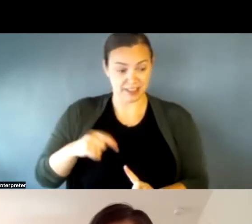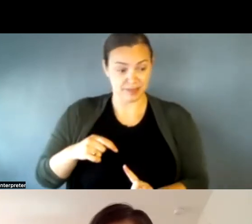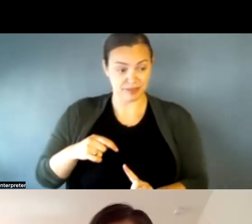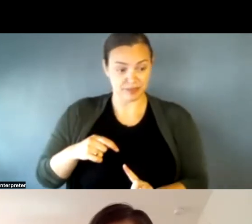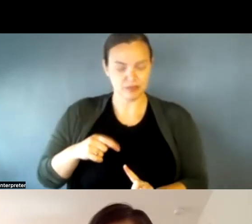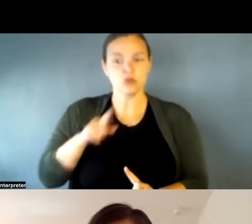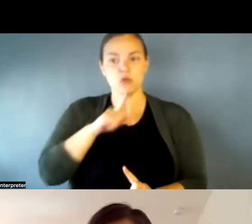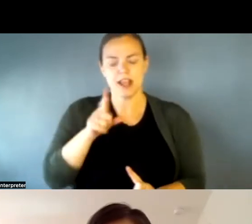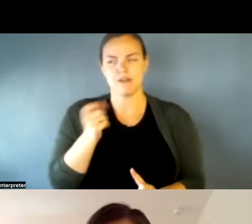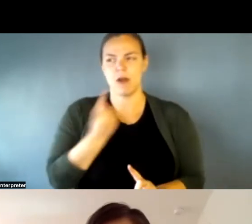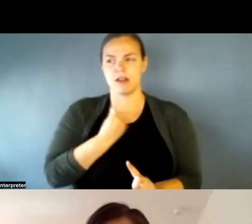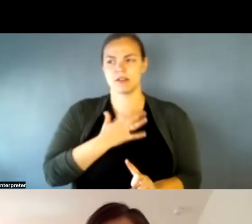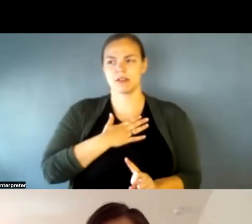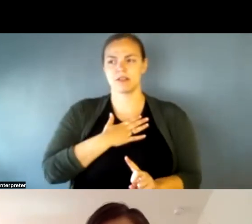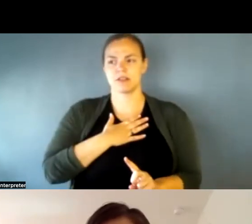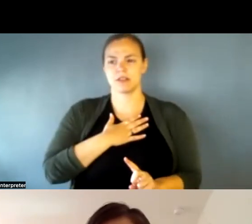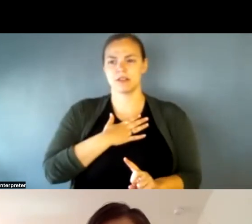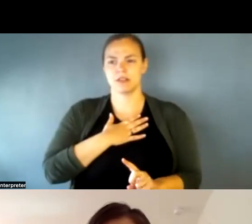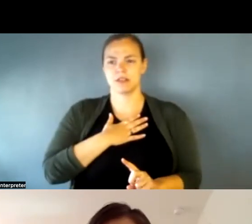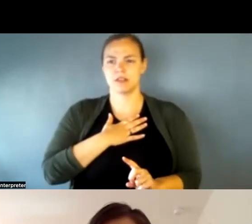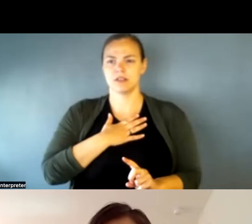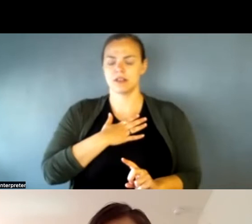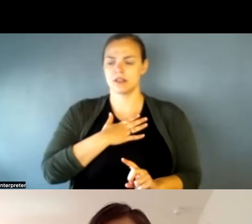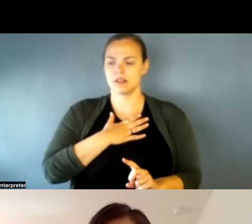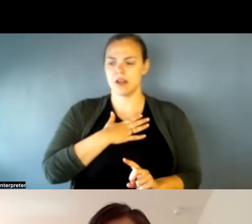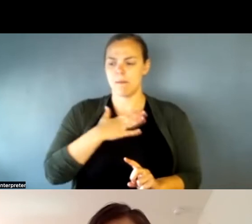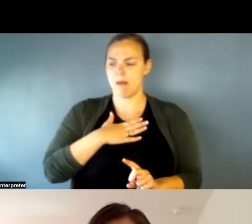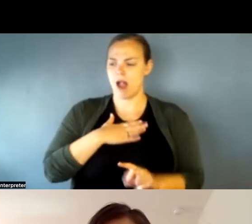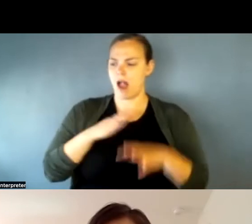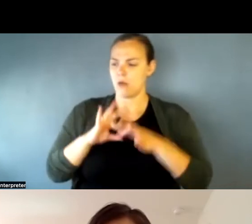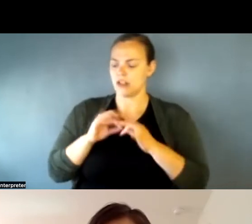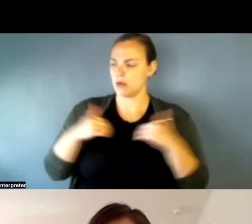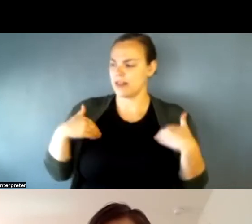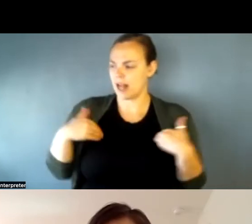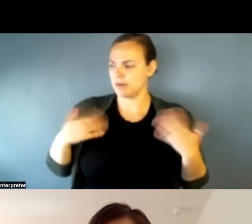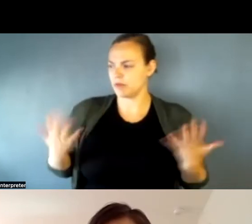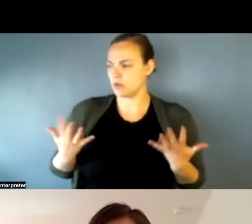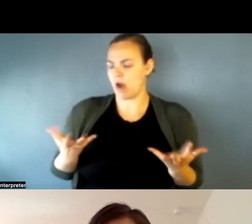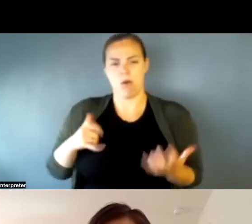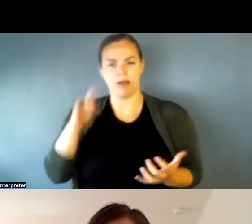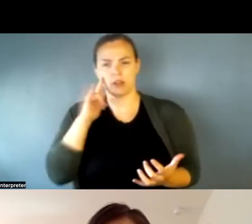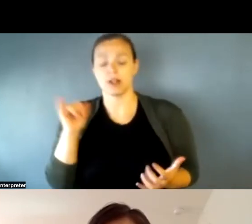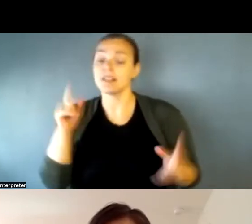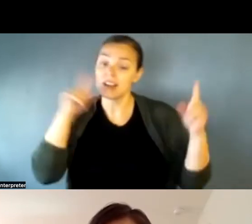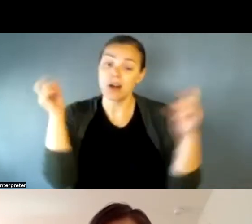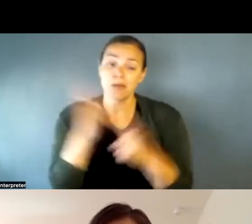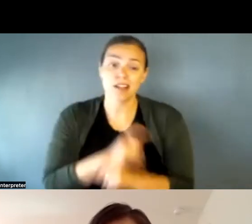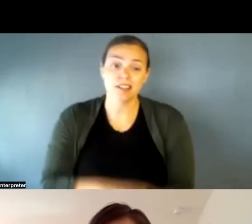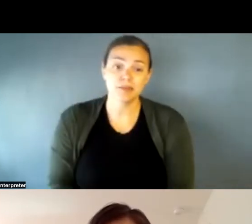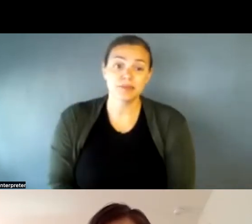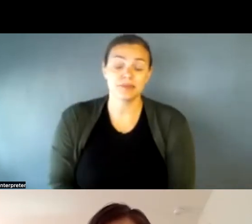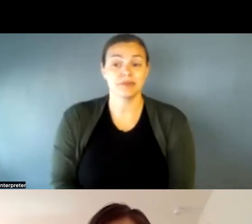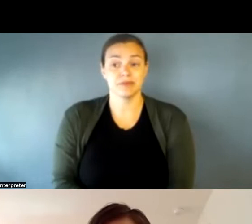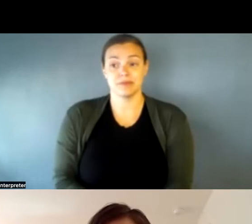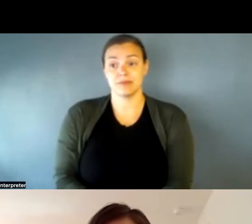asking ourselves the question: what kind of relationship do we want to be with in animals? And I think that's complicated in the modern world